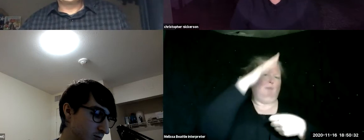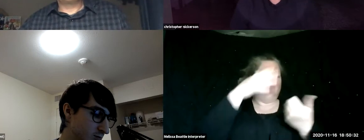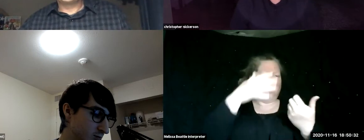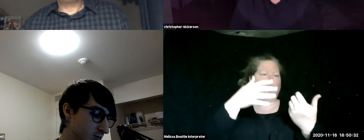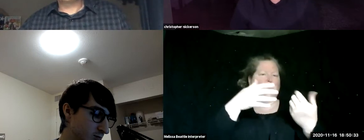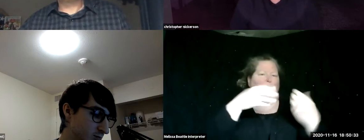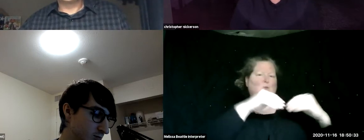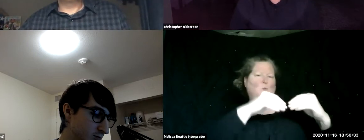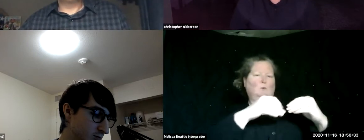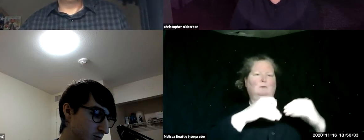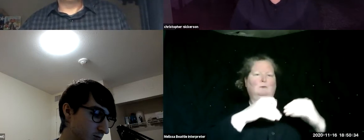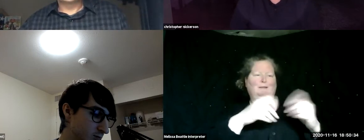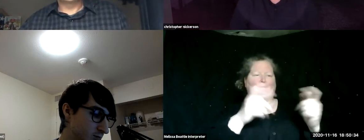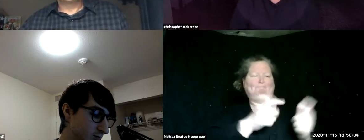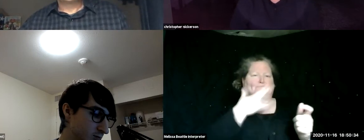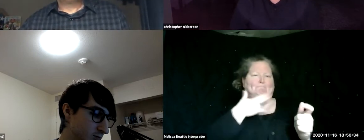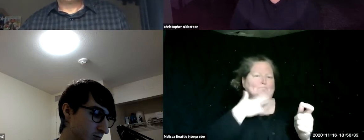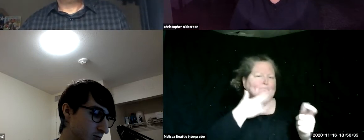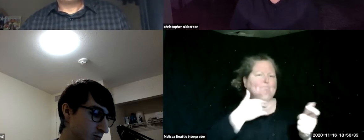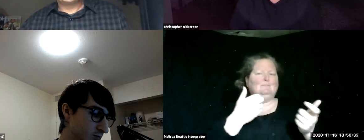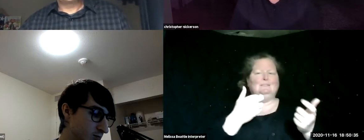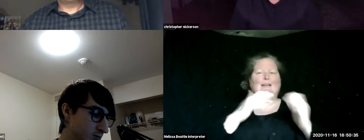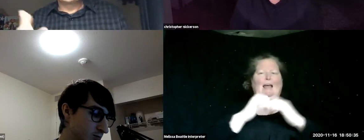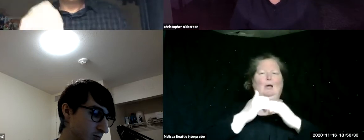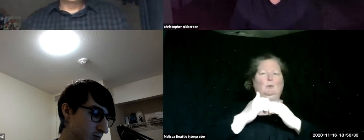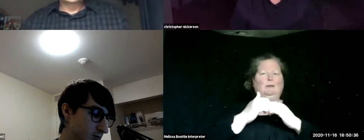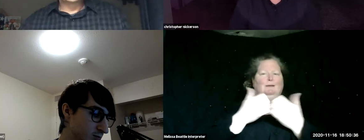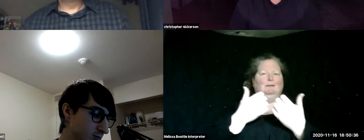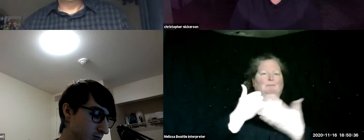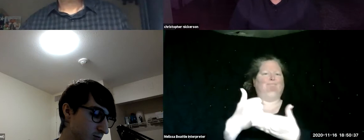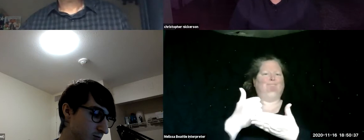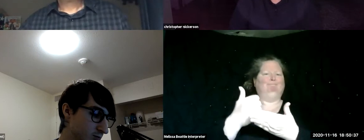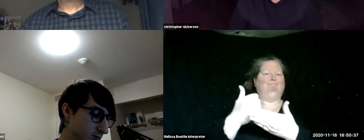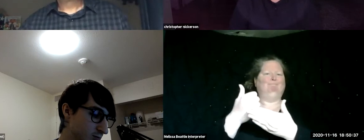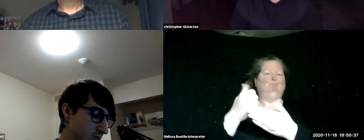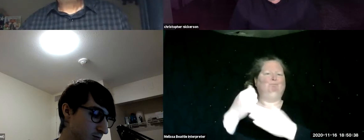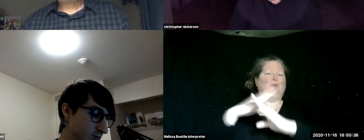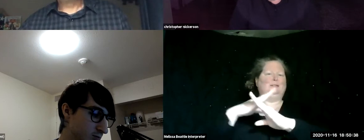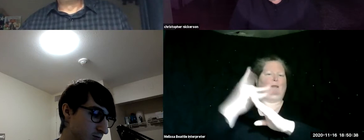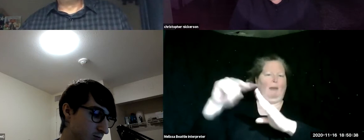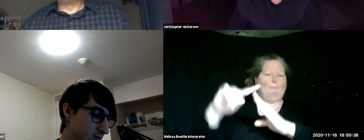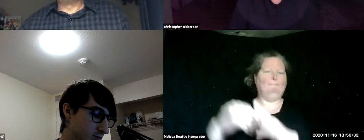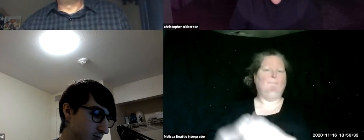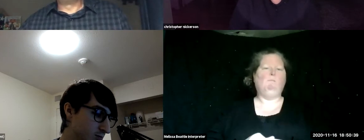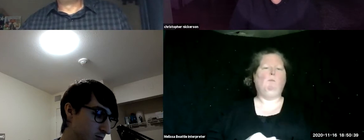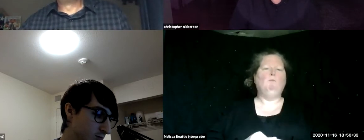and you know, recognize the issue of cyber as you just discussed it. Yeah, I mean,